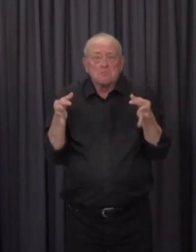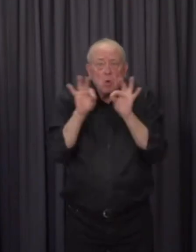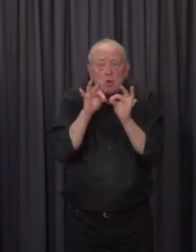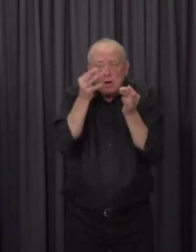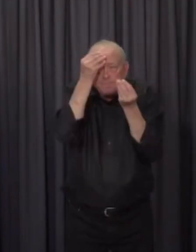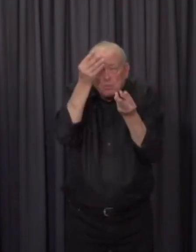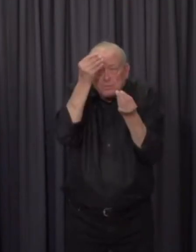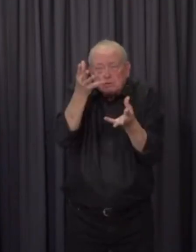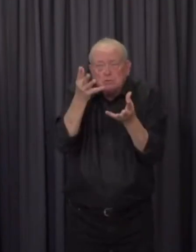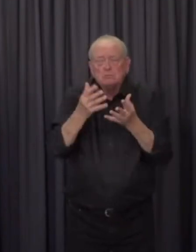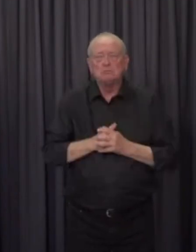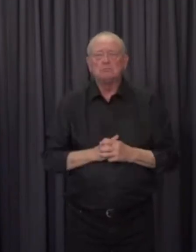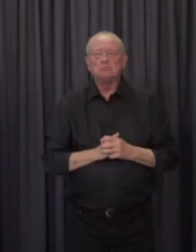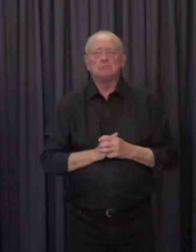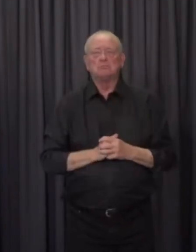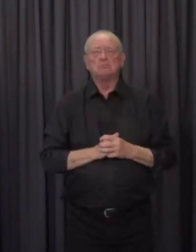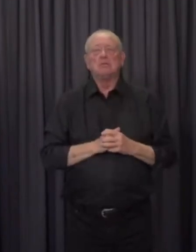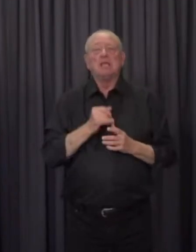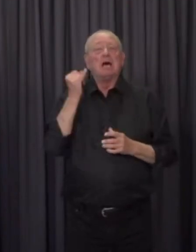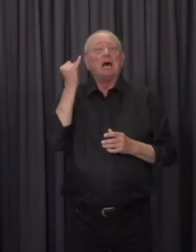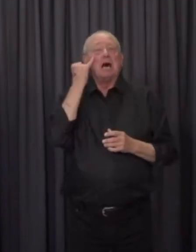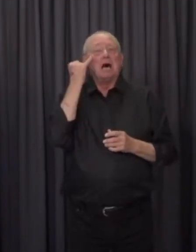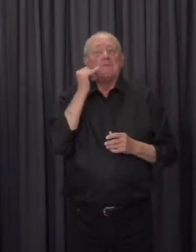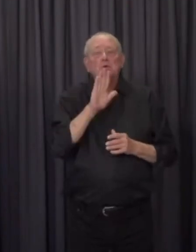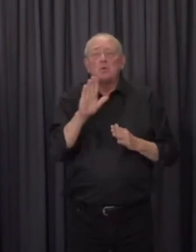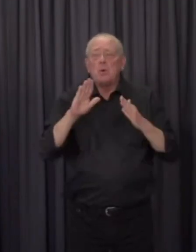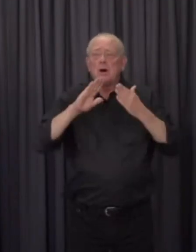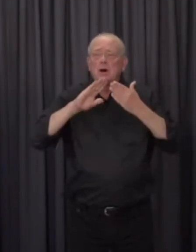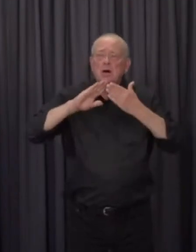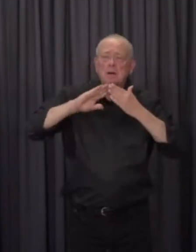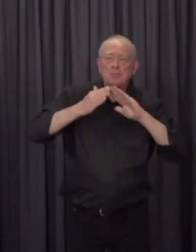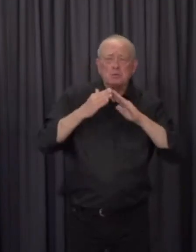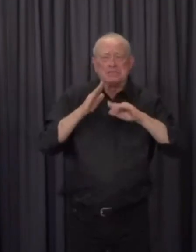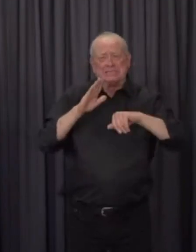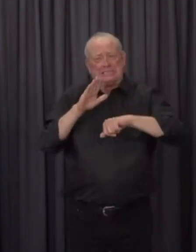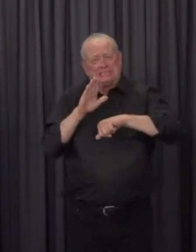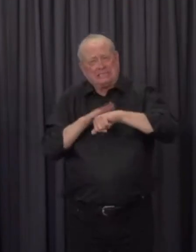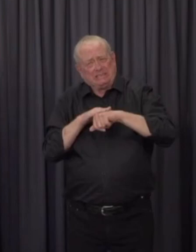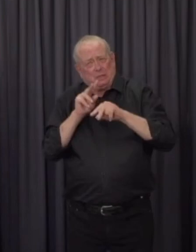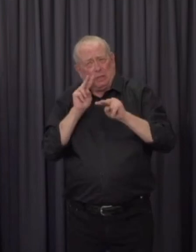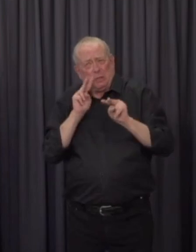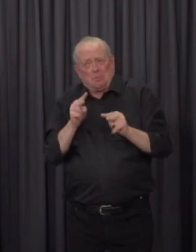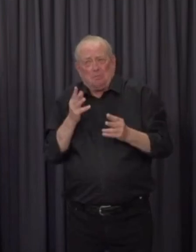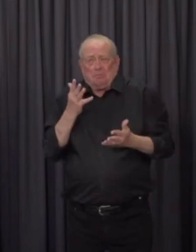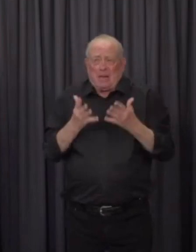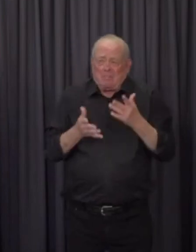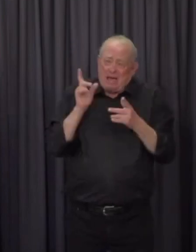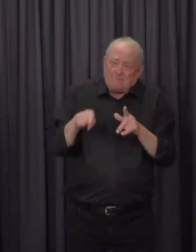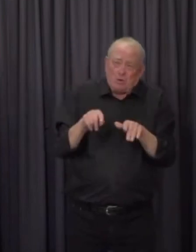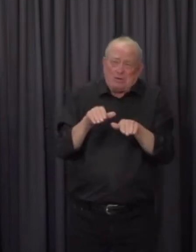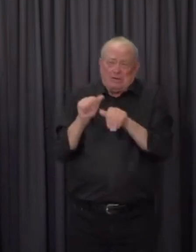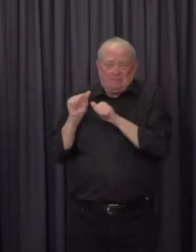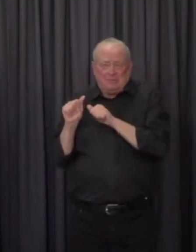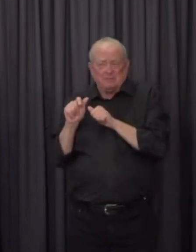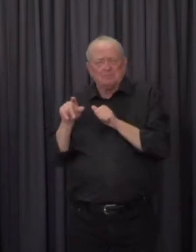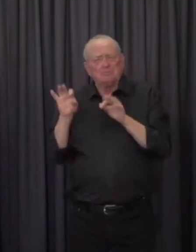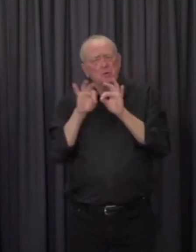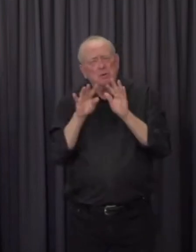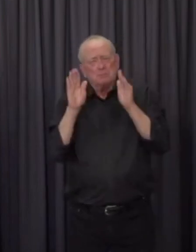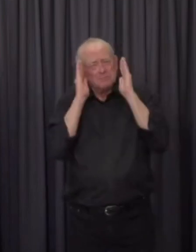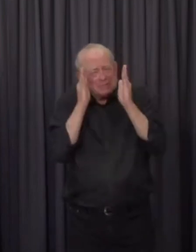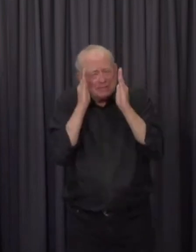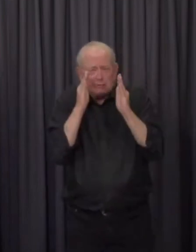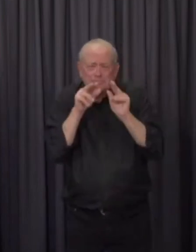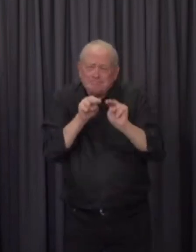alert, be prepared in case you're asked to evacuate. Pack important medication and documents and enough food and supplies